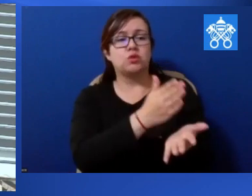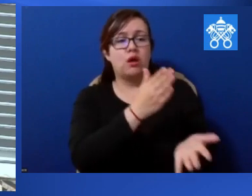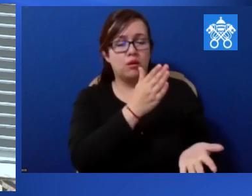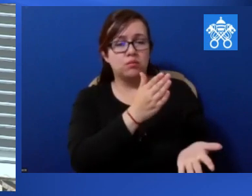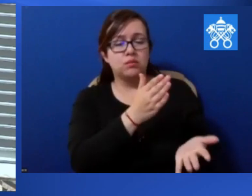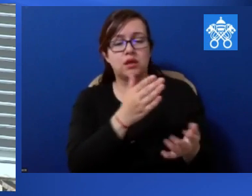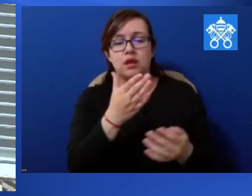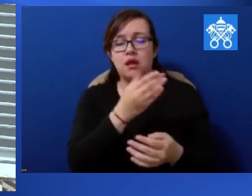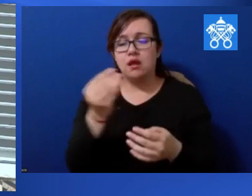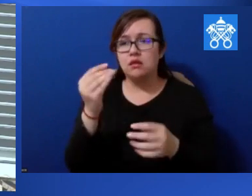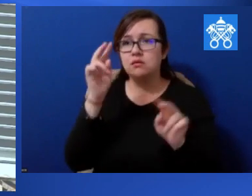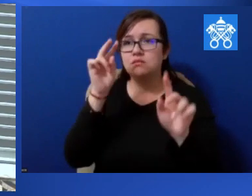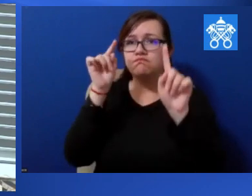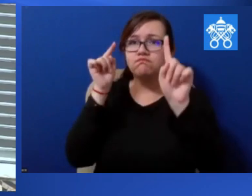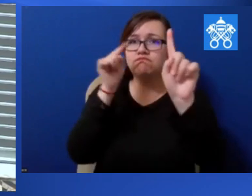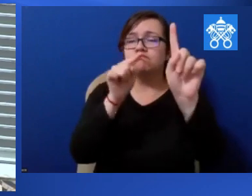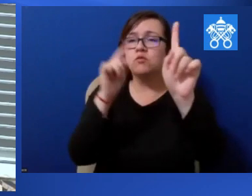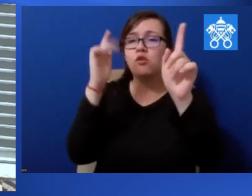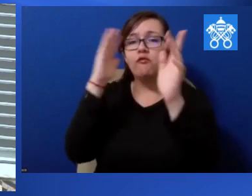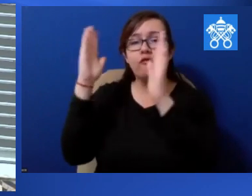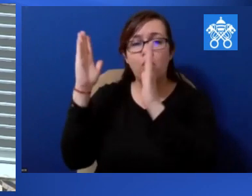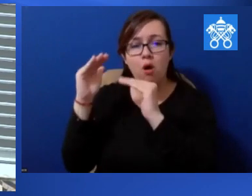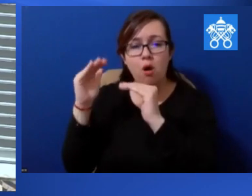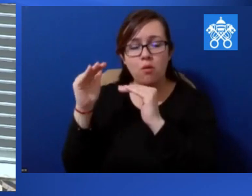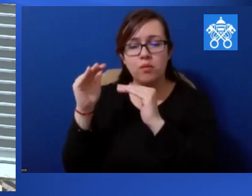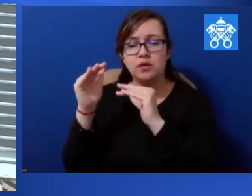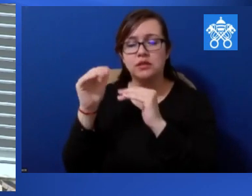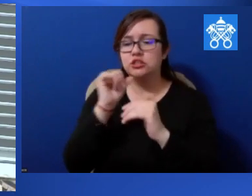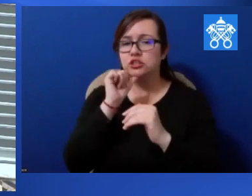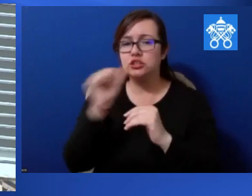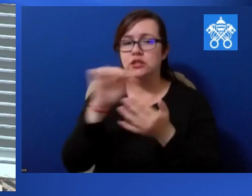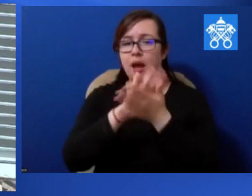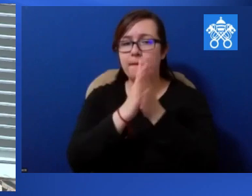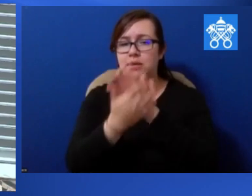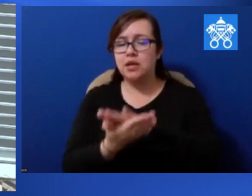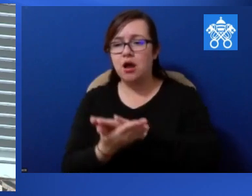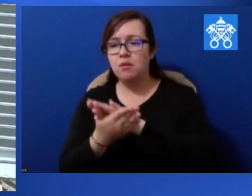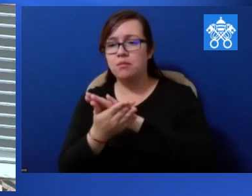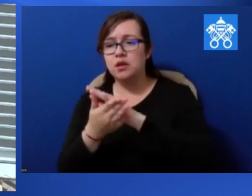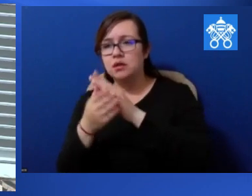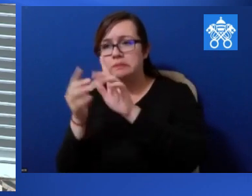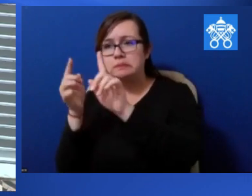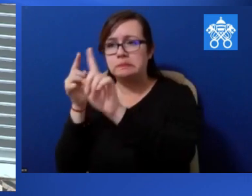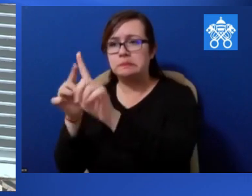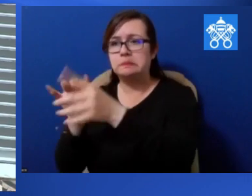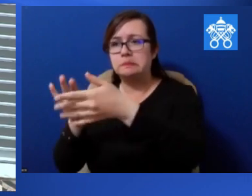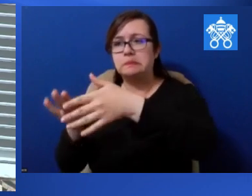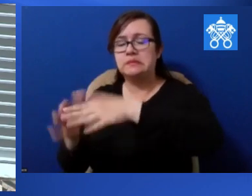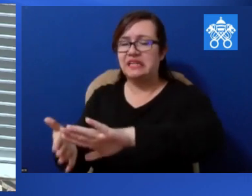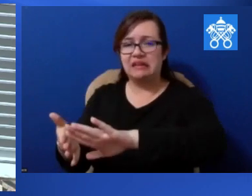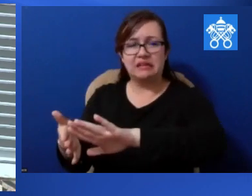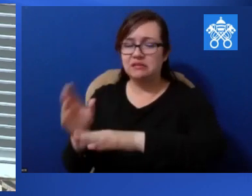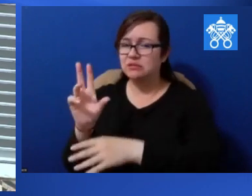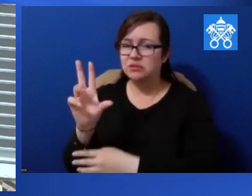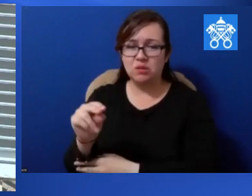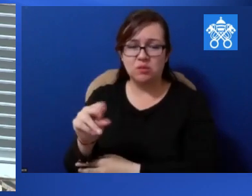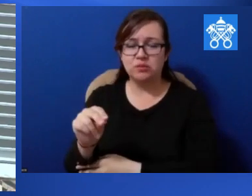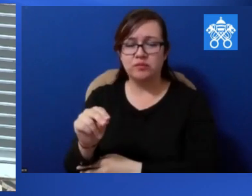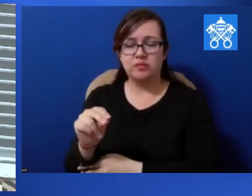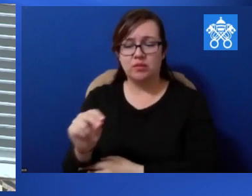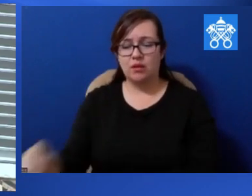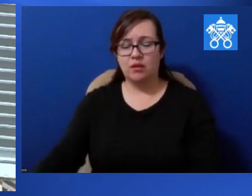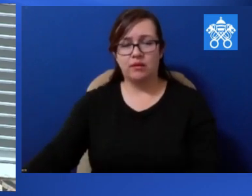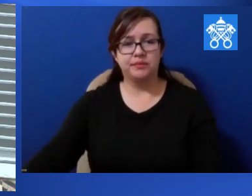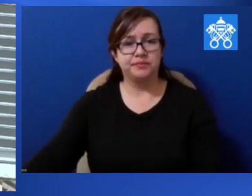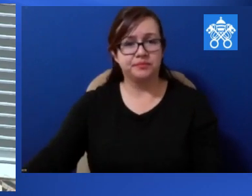The voyage of hope should never become a voyage of death. The clear waters